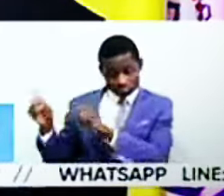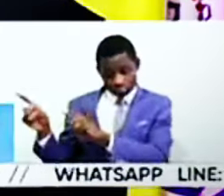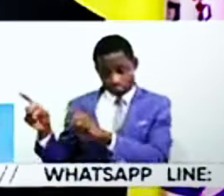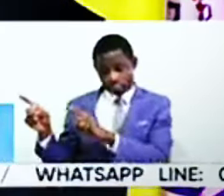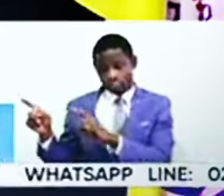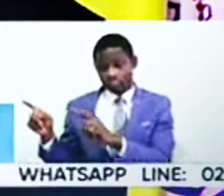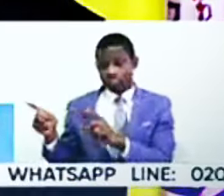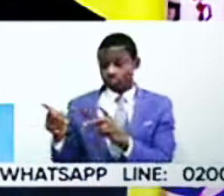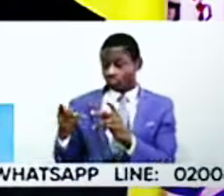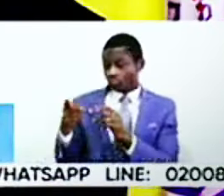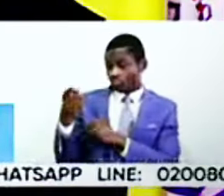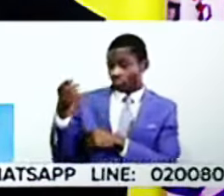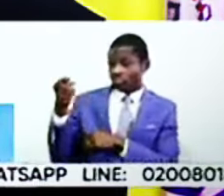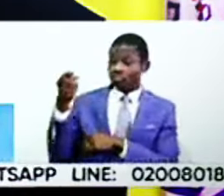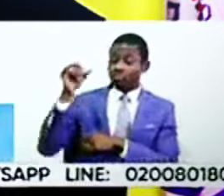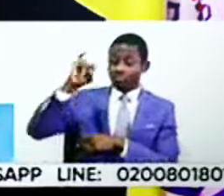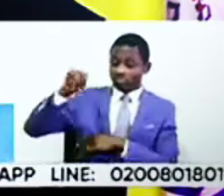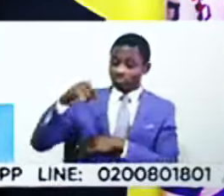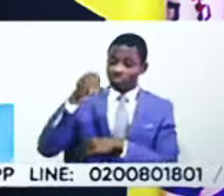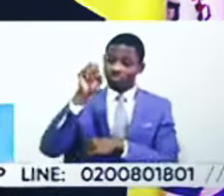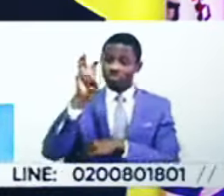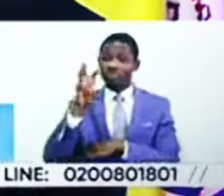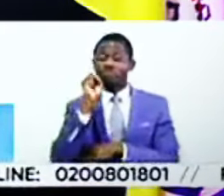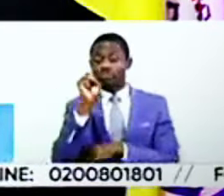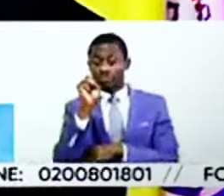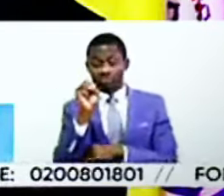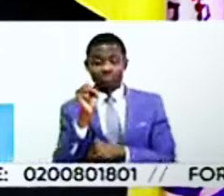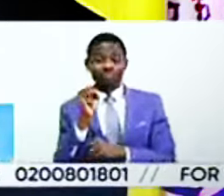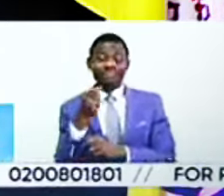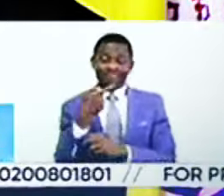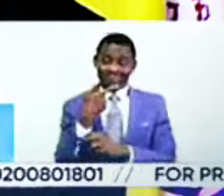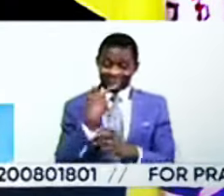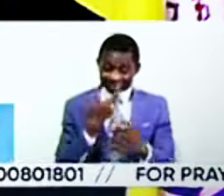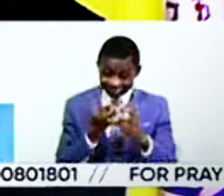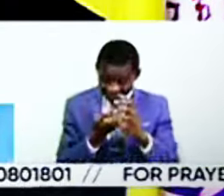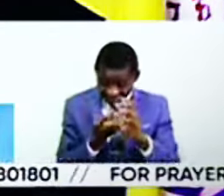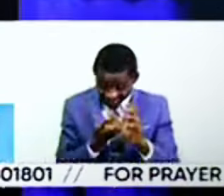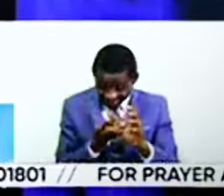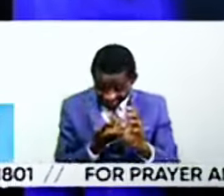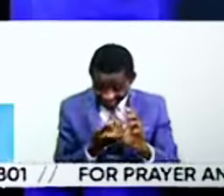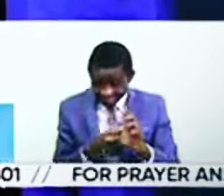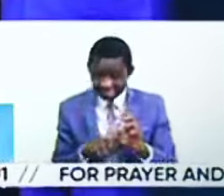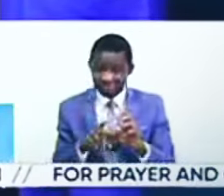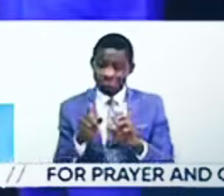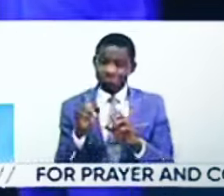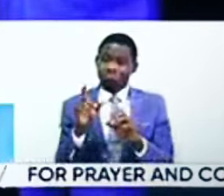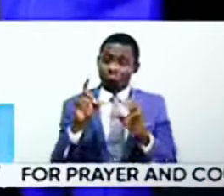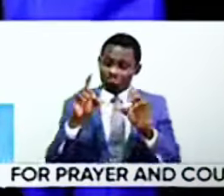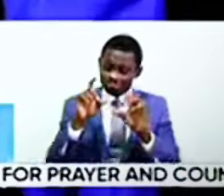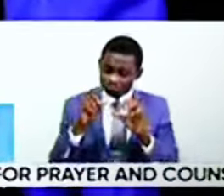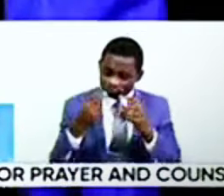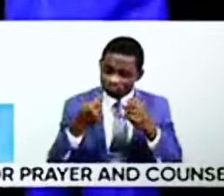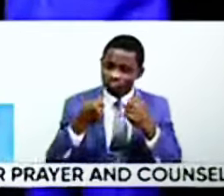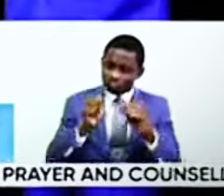the Jews. And he started by trying to persuade